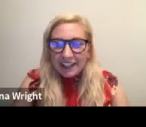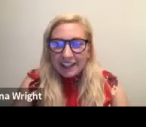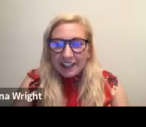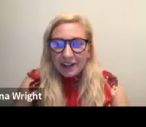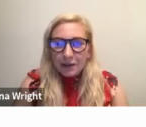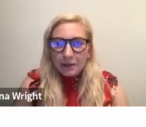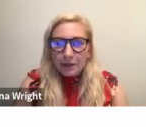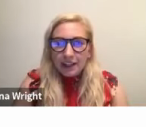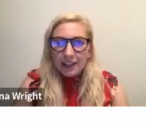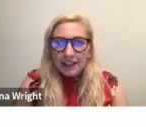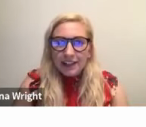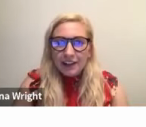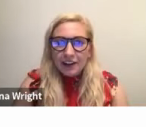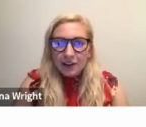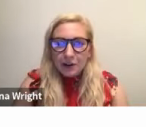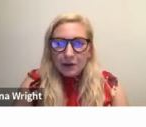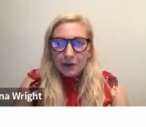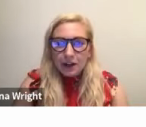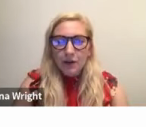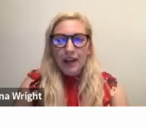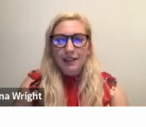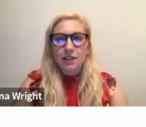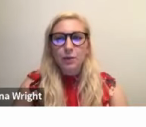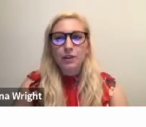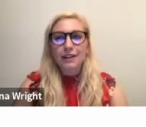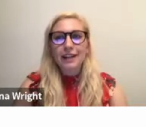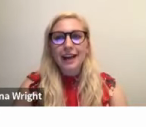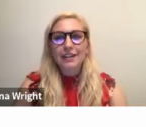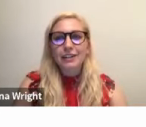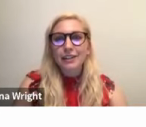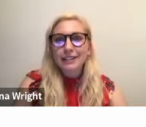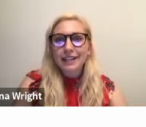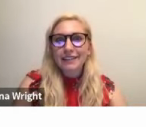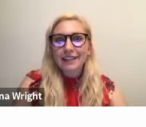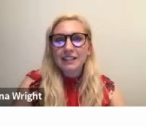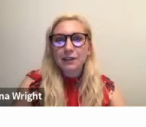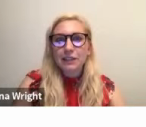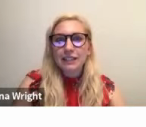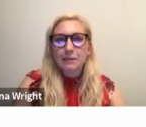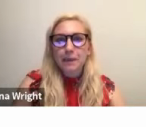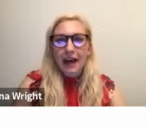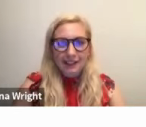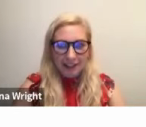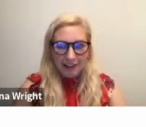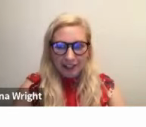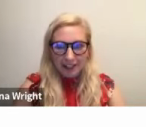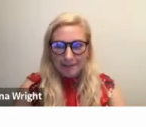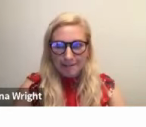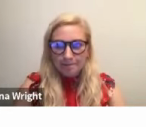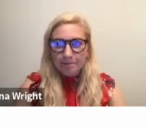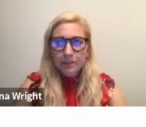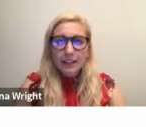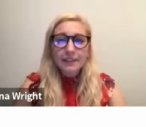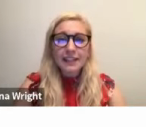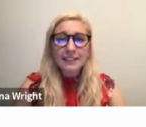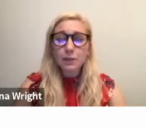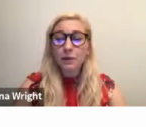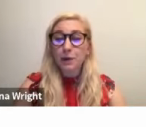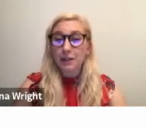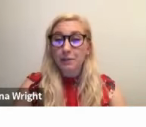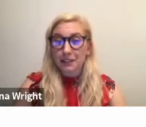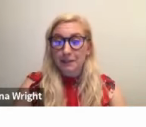And here we go. Okay, so we're looking at good data viz versus bad data viz.